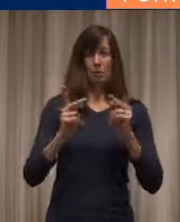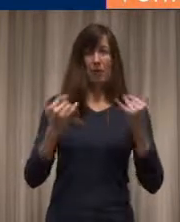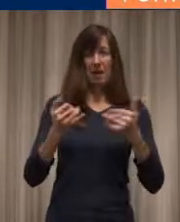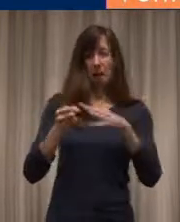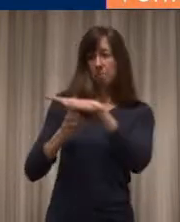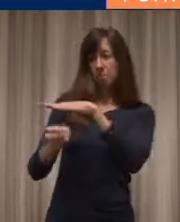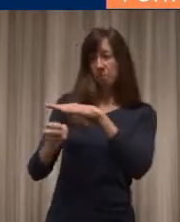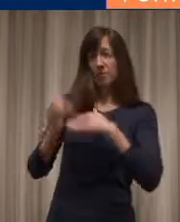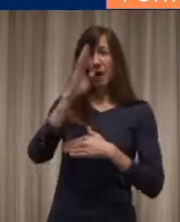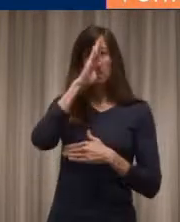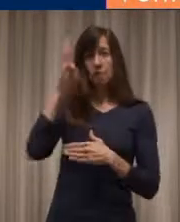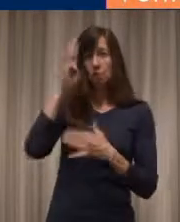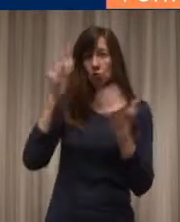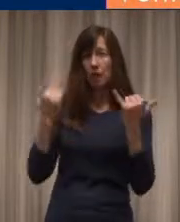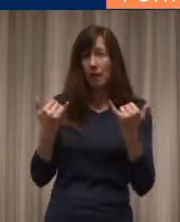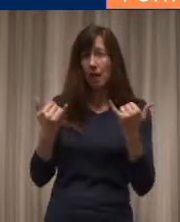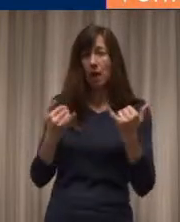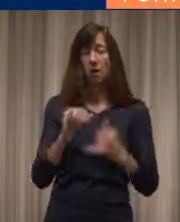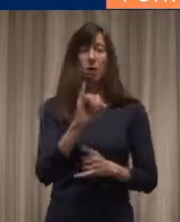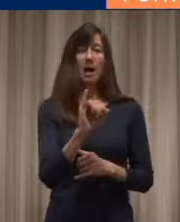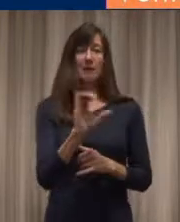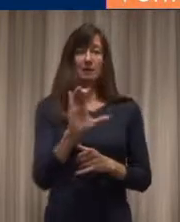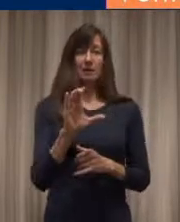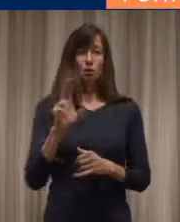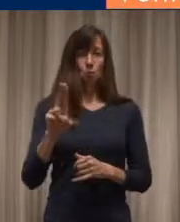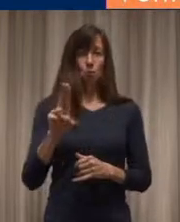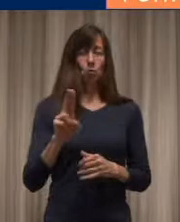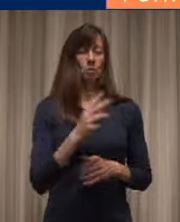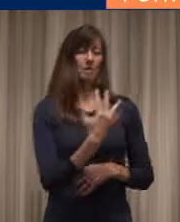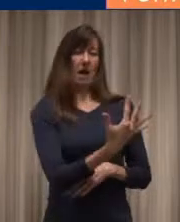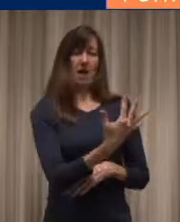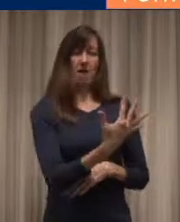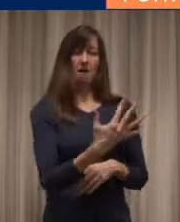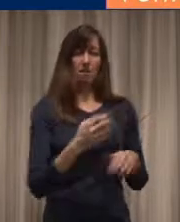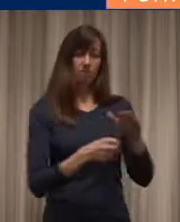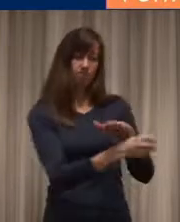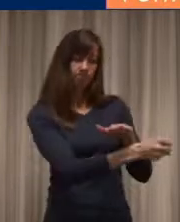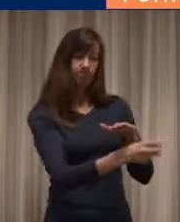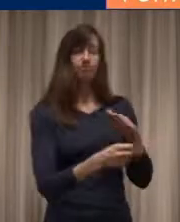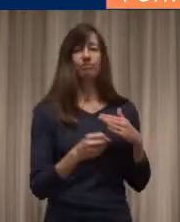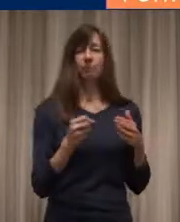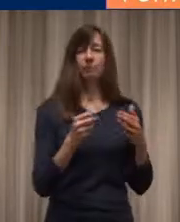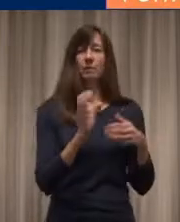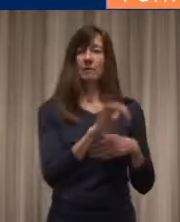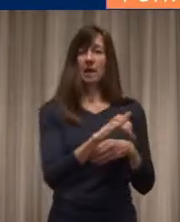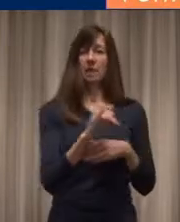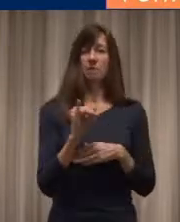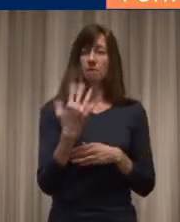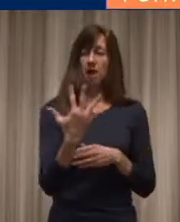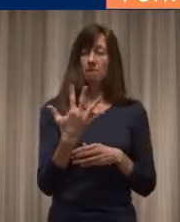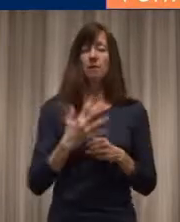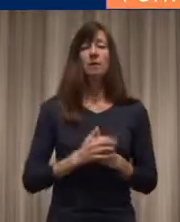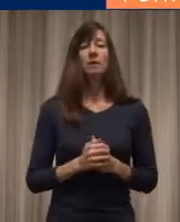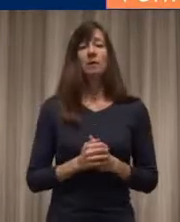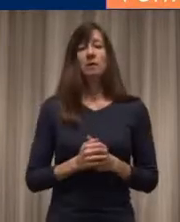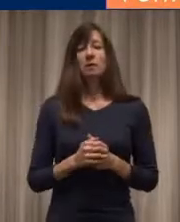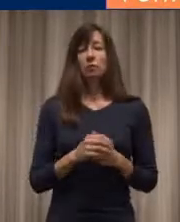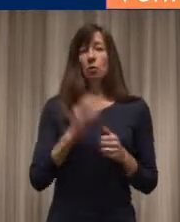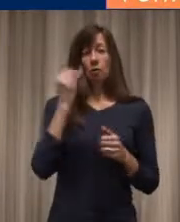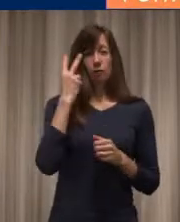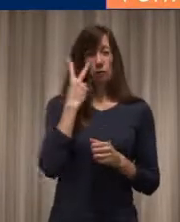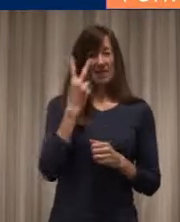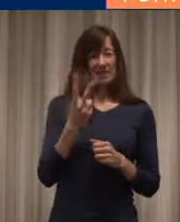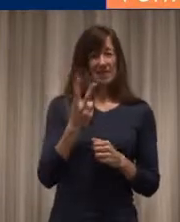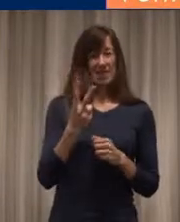with ICUs and ventilators at 5. If you look on the far right, though, we, for the first time,